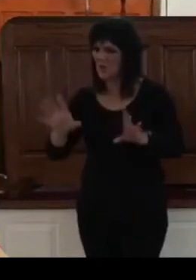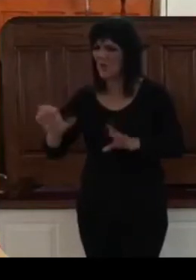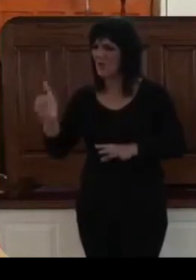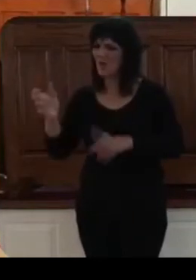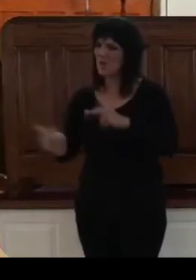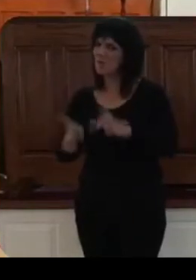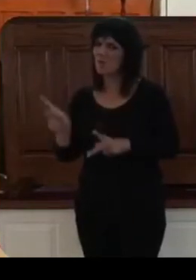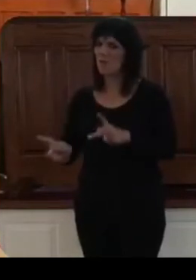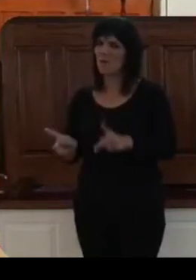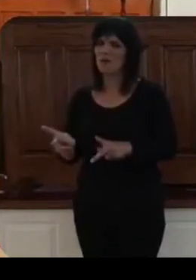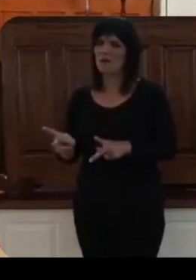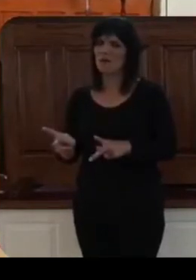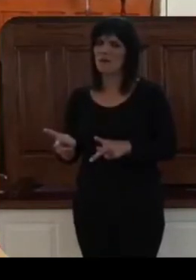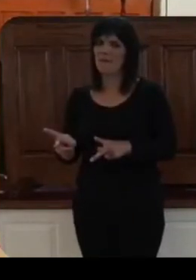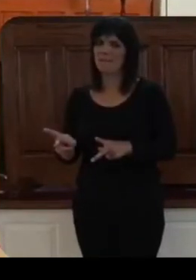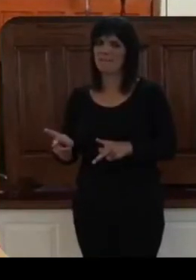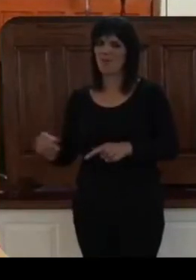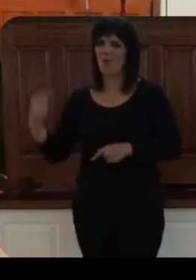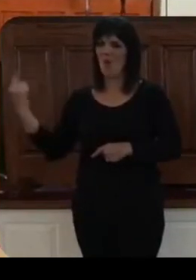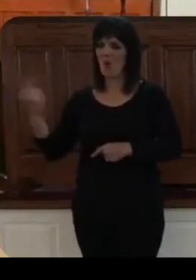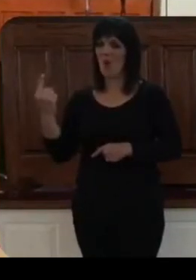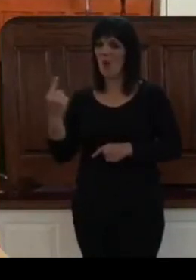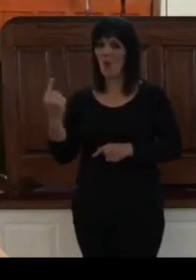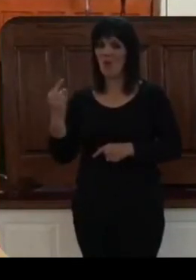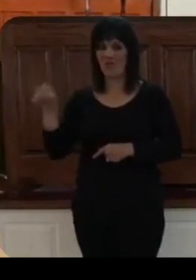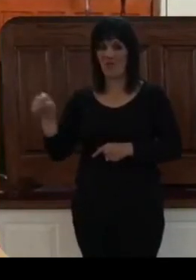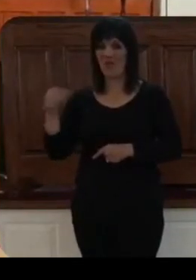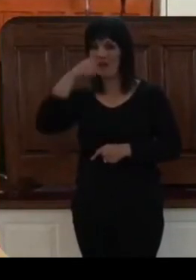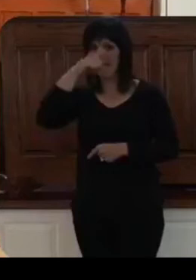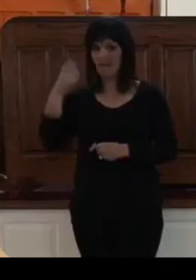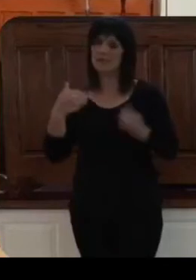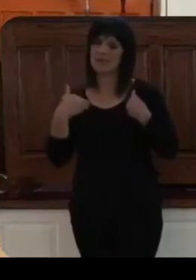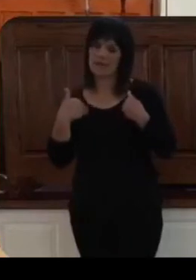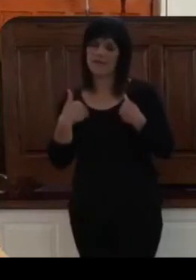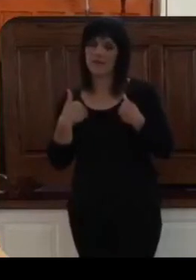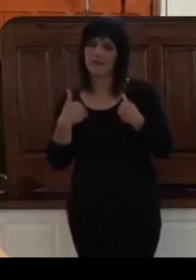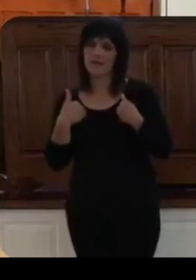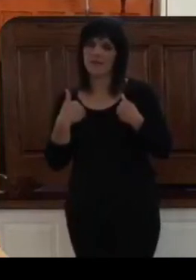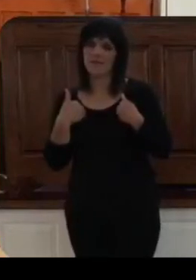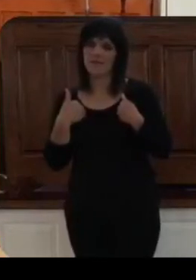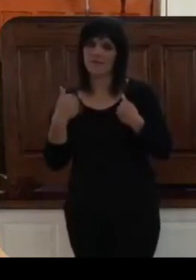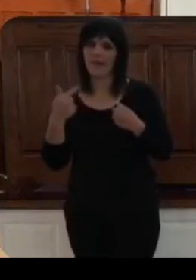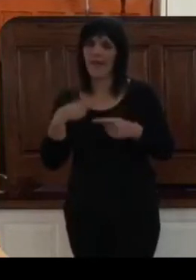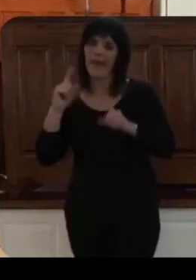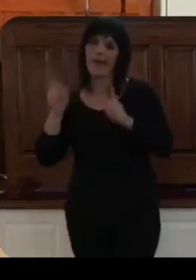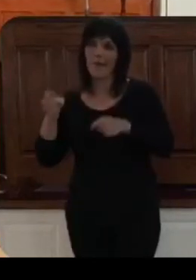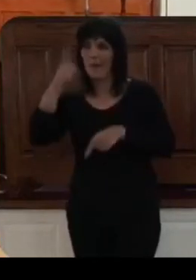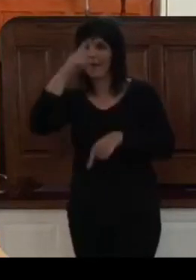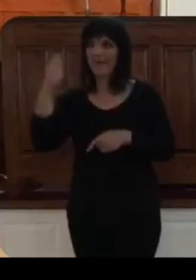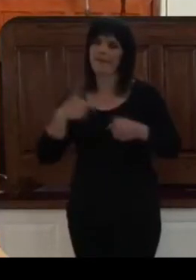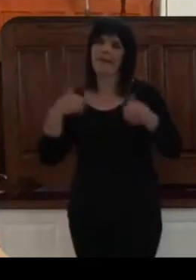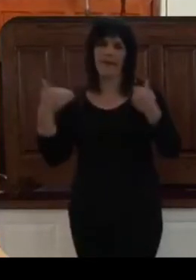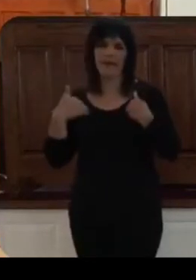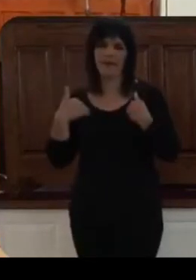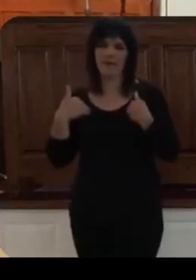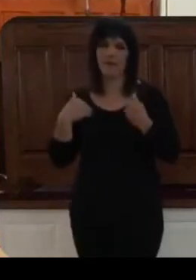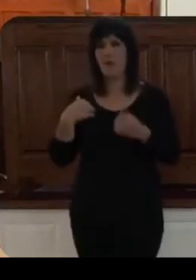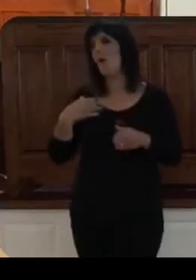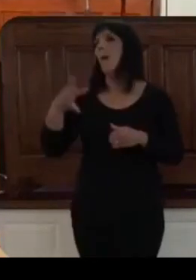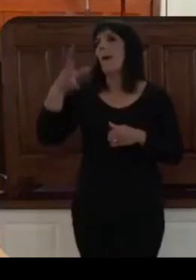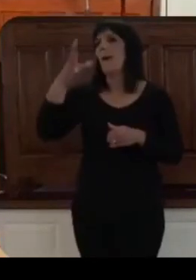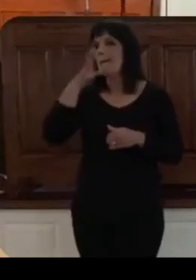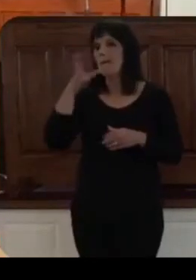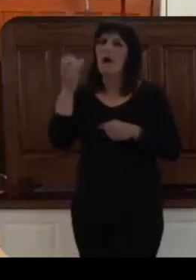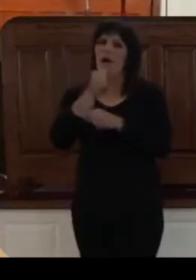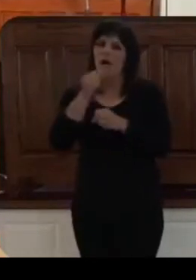obvious. There's people there that are only there out of obligation. I just come because I have to come to church. Mom makes me. Dad